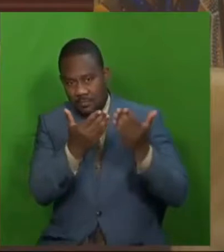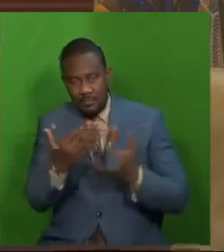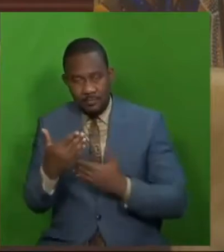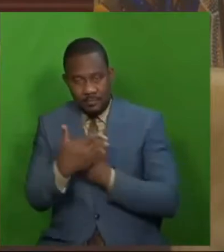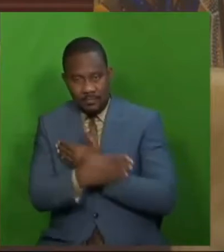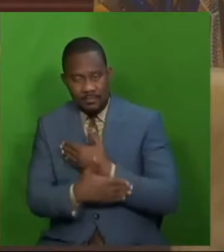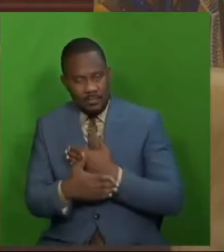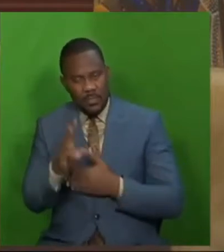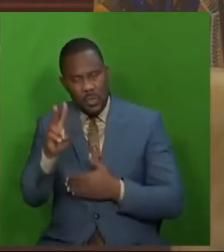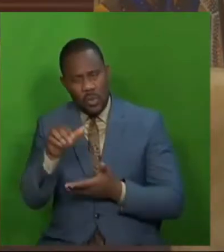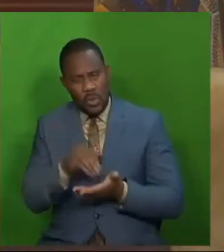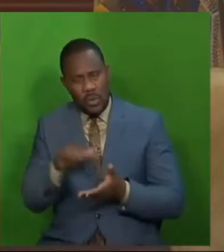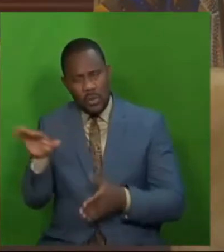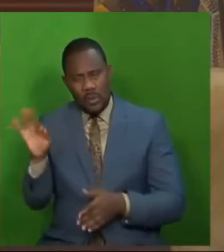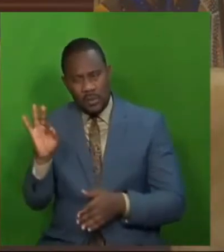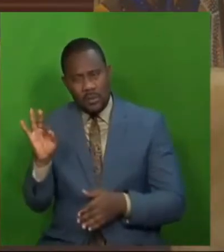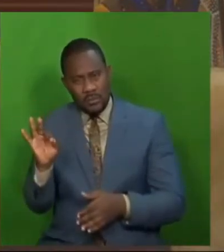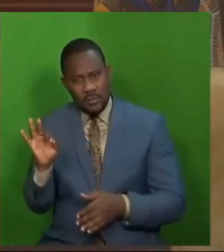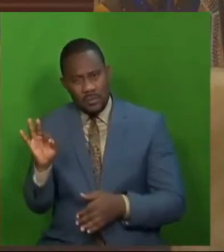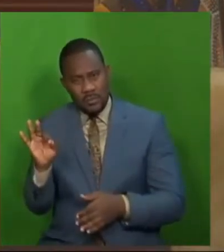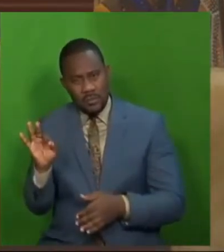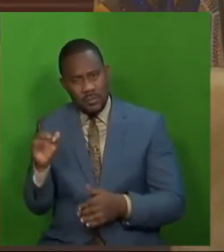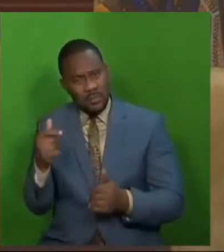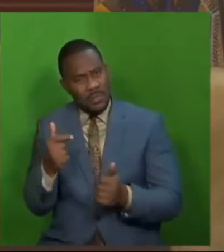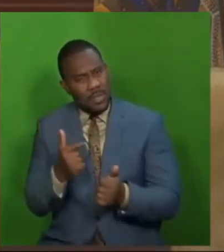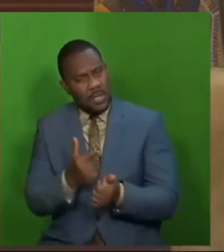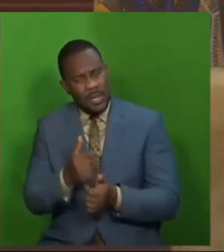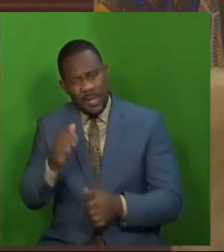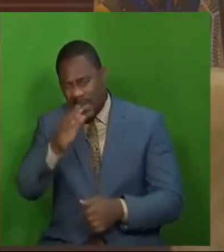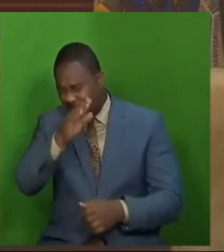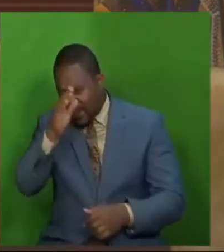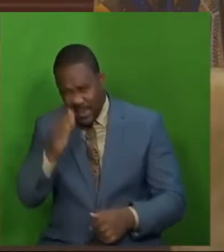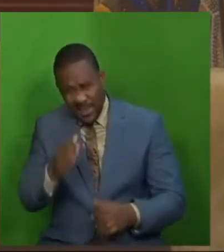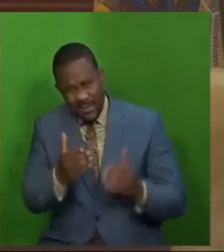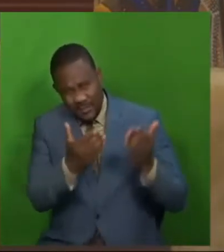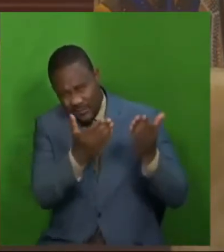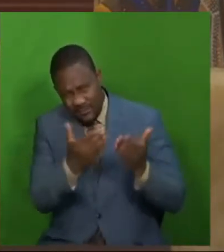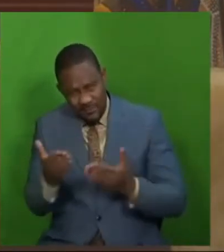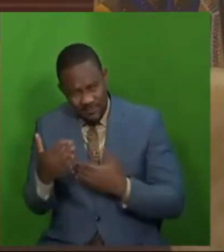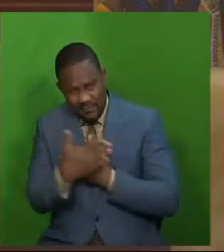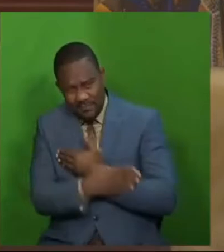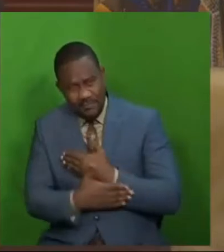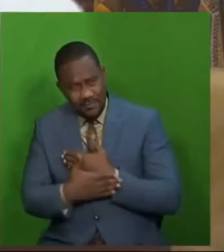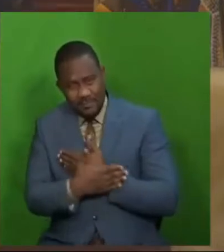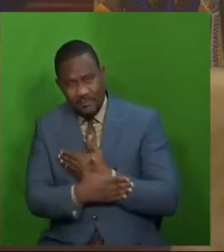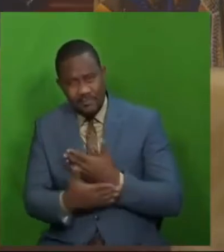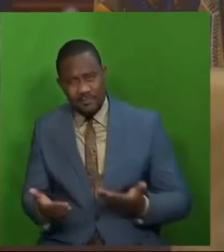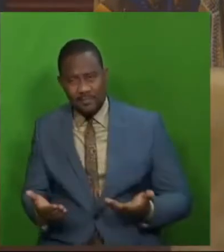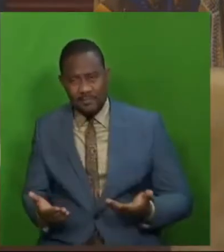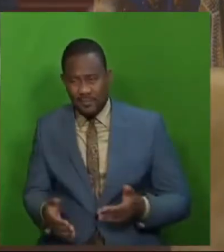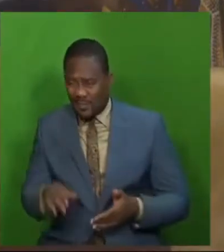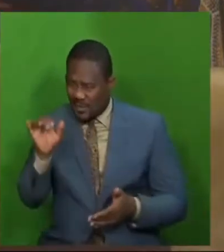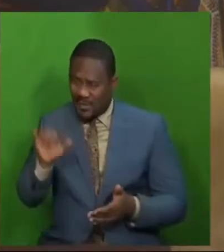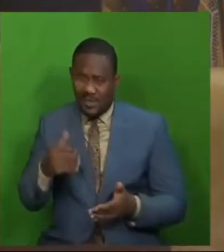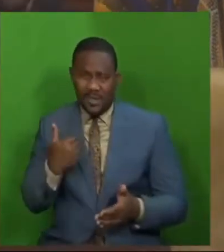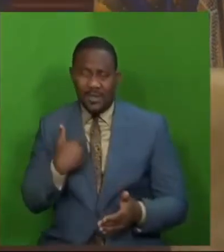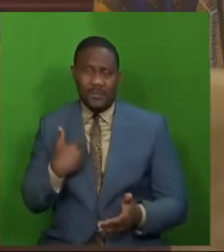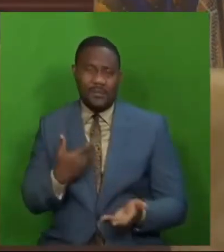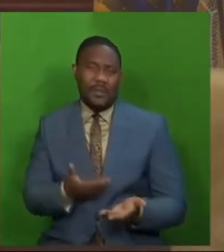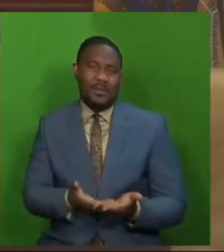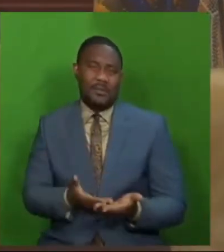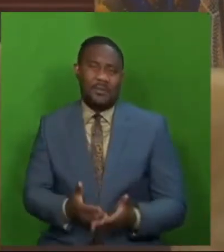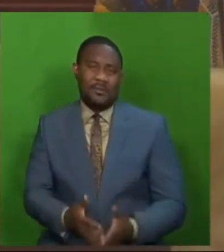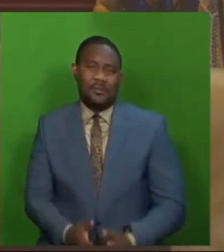2009. In 2009, Ghana did not import a single grain of maize into Ghana. This is on record, and nobody can dispute it.